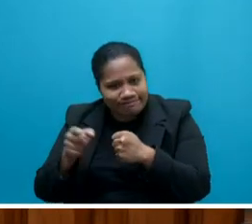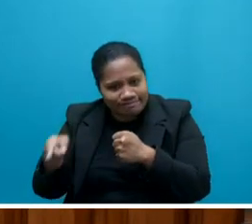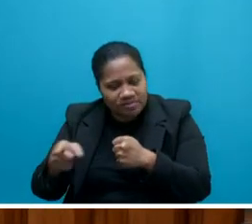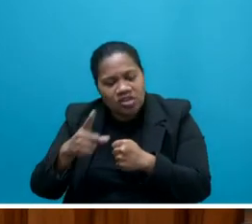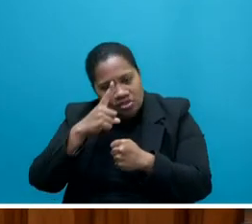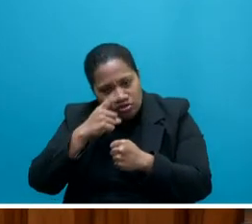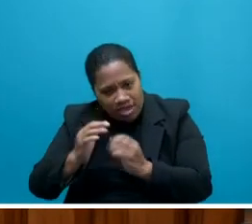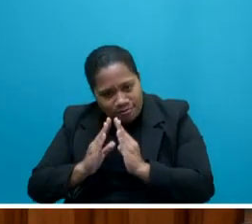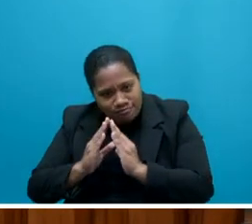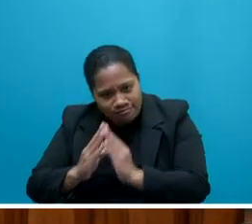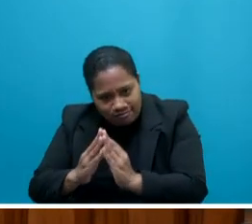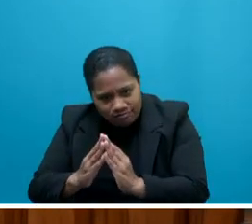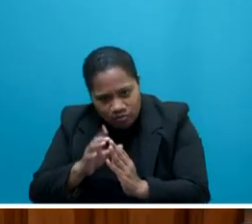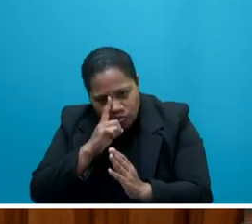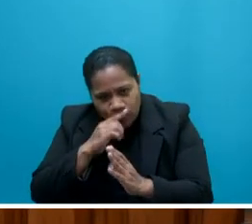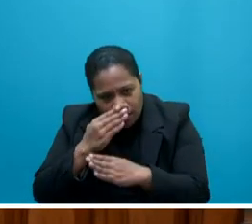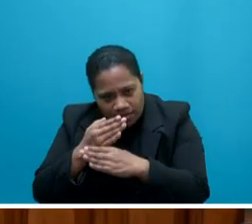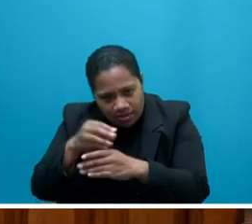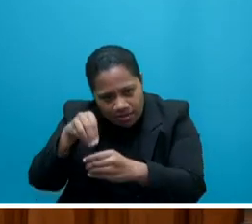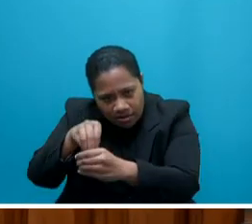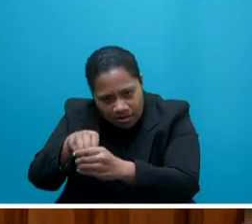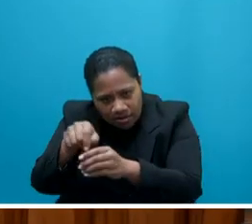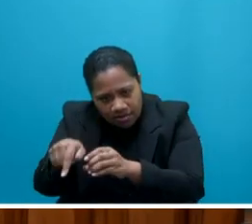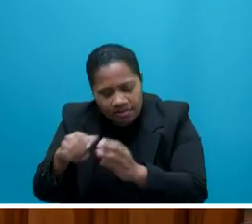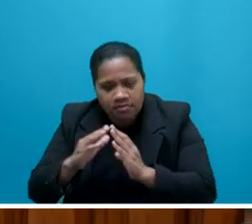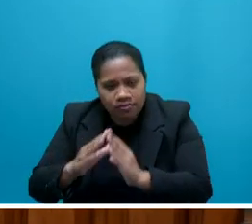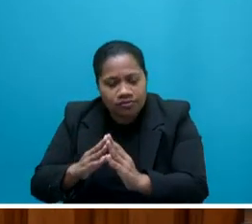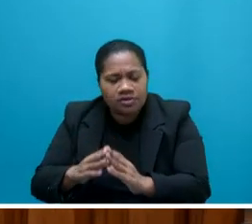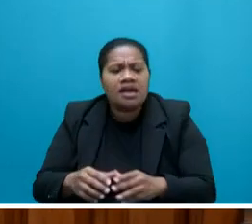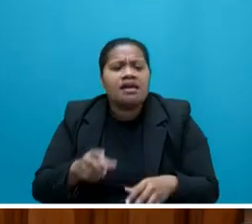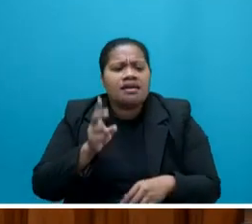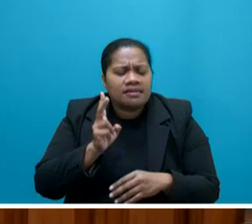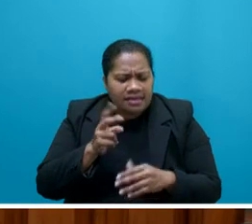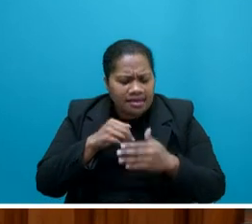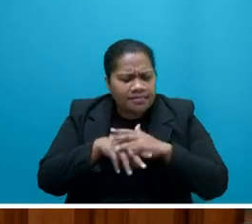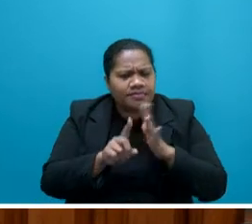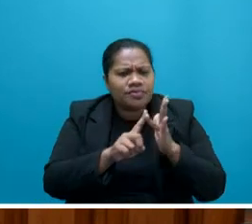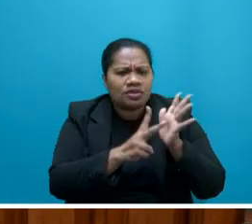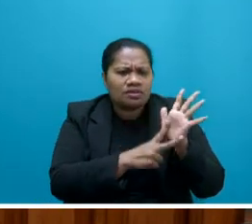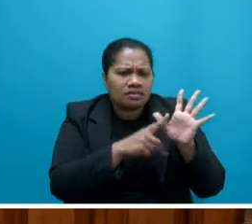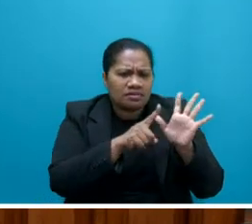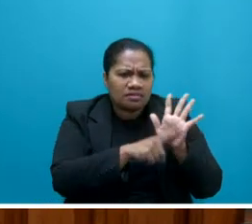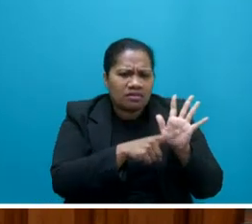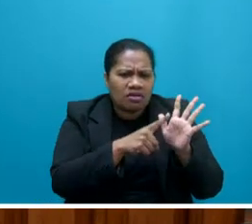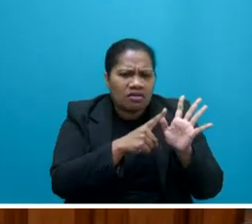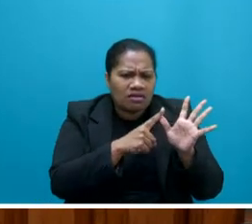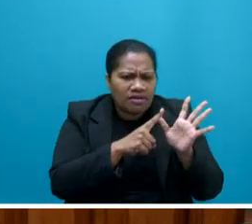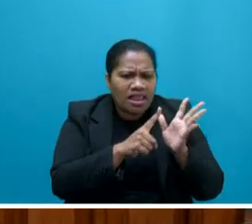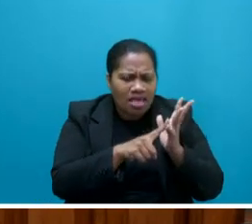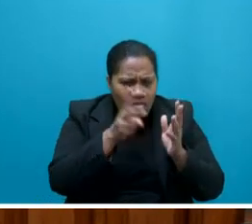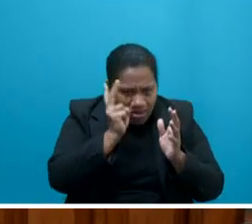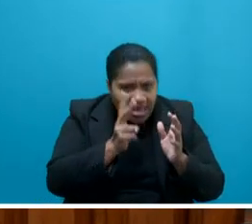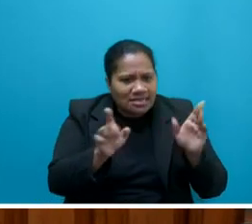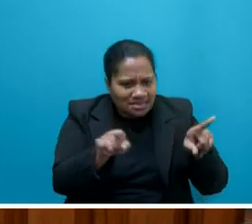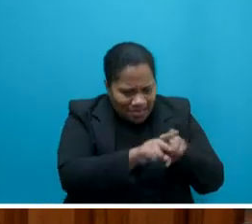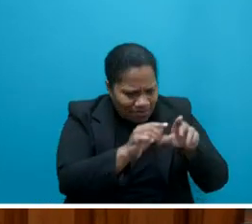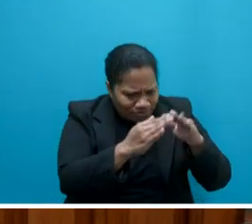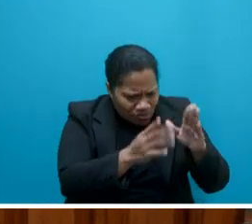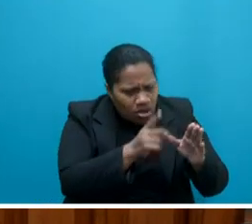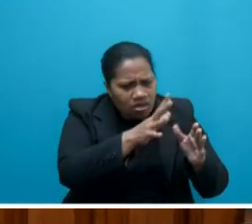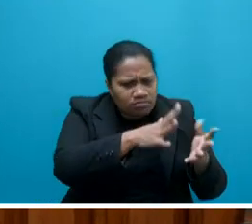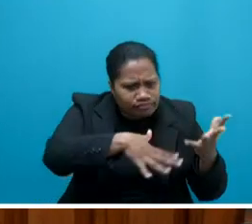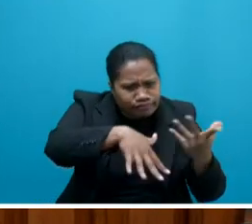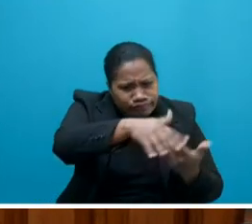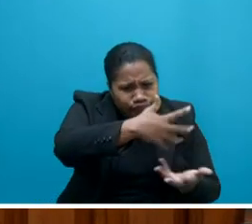several villages on Koro, Opalau and Batik Islands, devastated by TC Winston and the storms